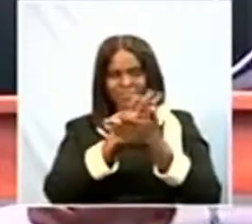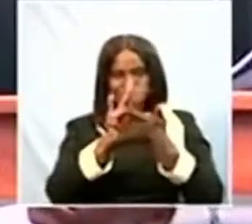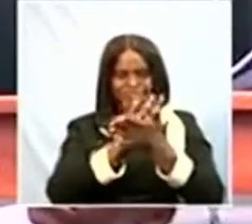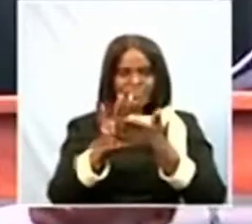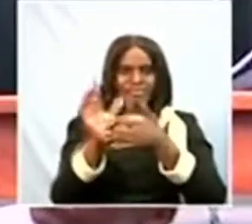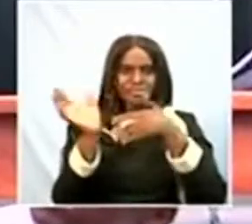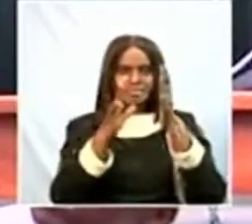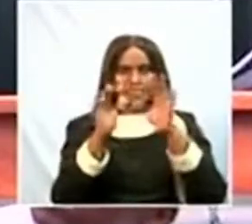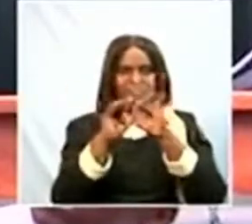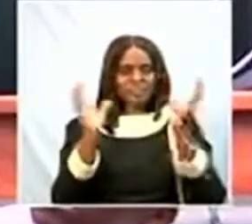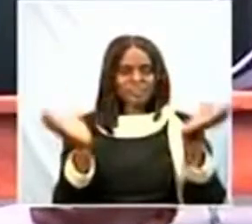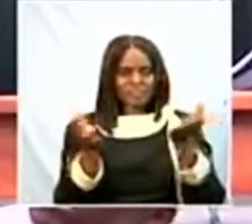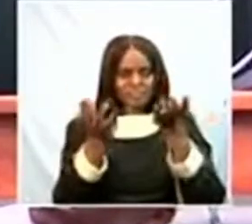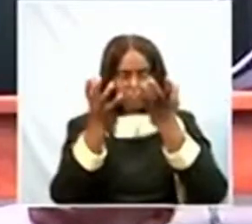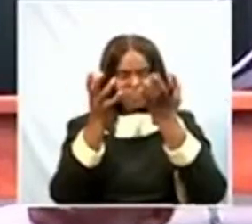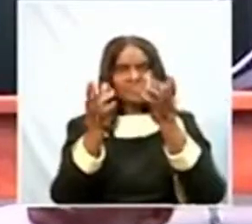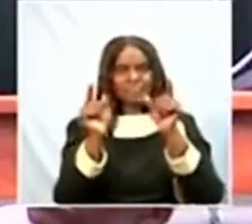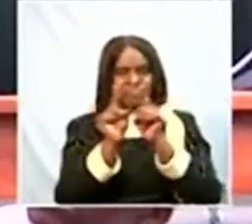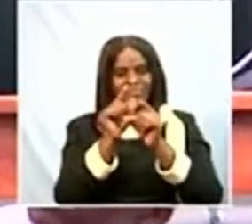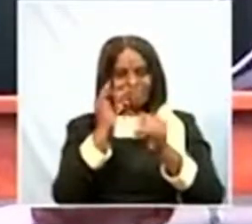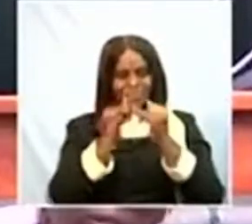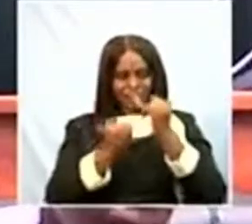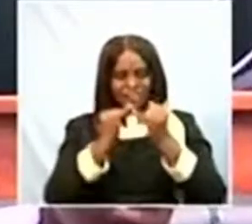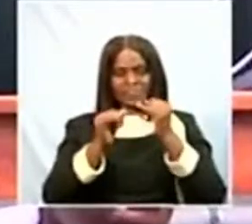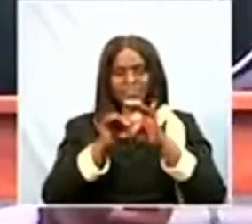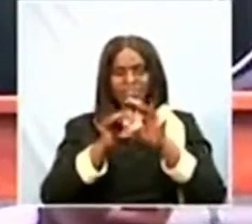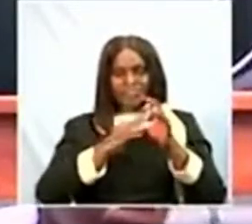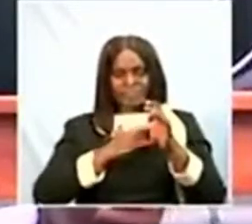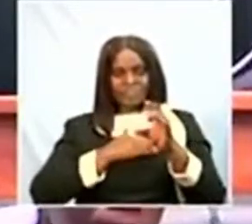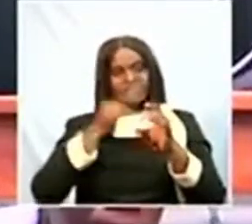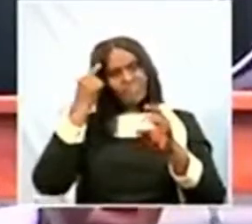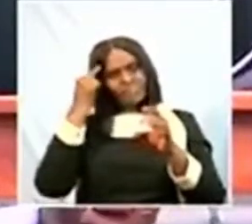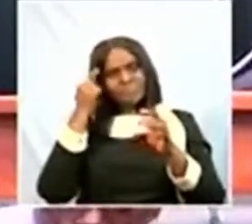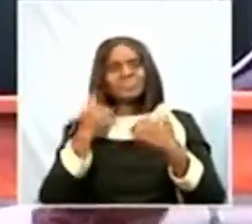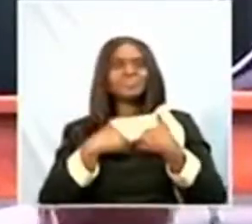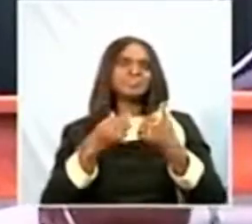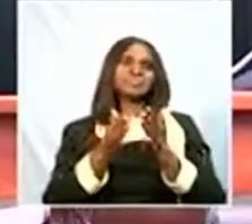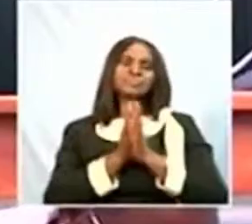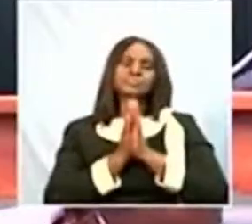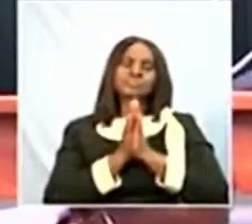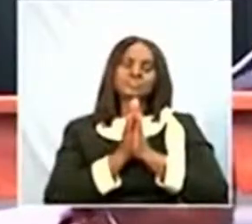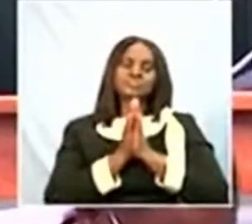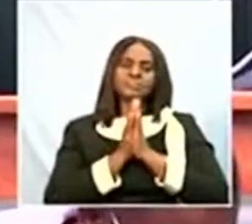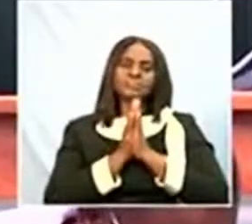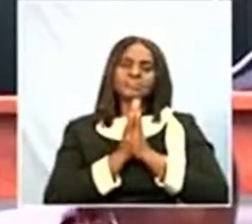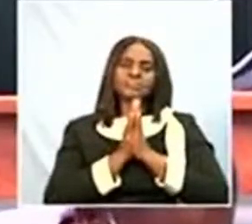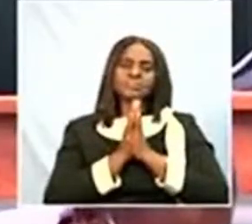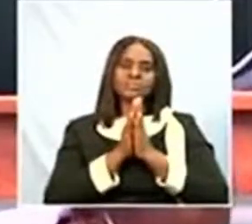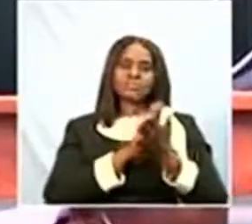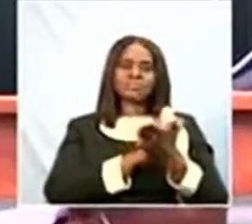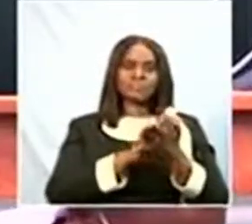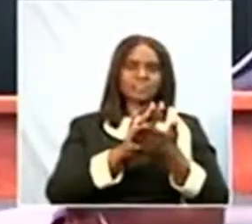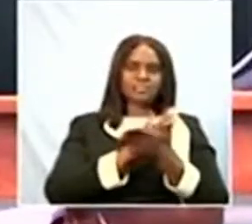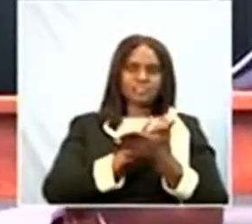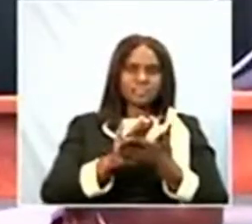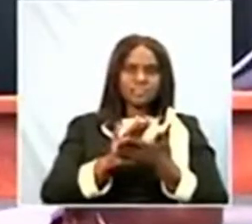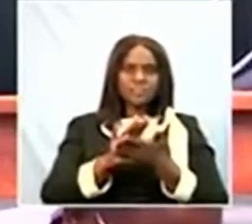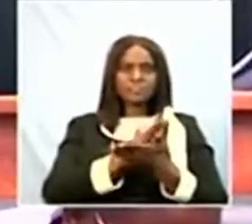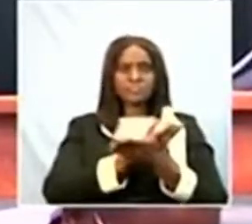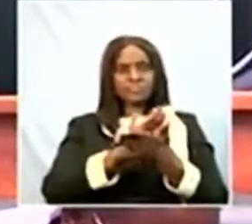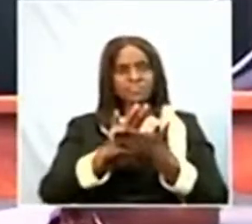atmosphere. And then in my conclusion, I say that the government must urge for clean